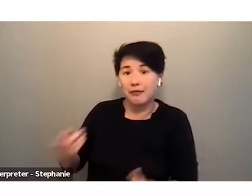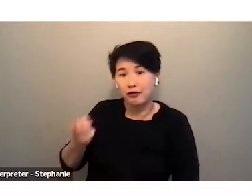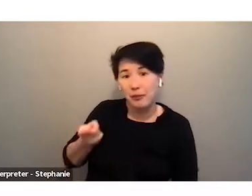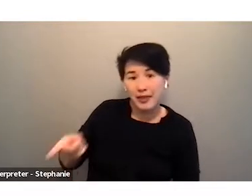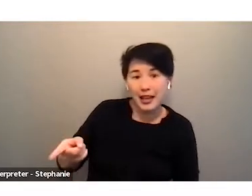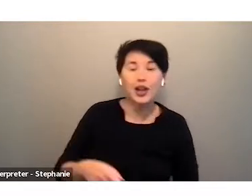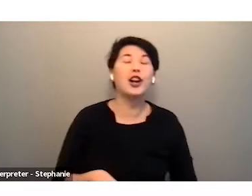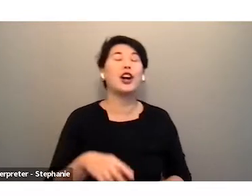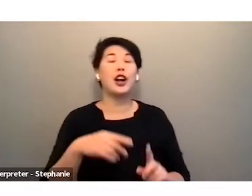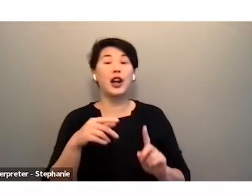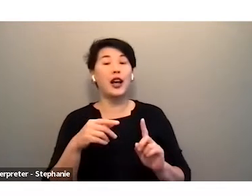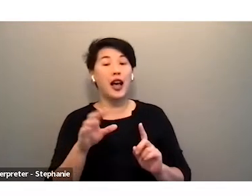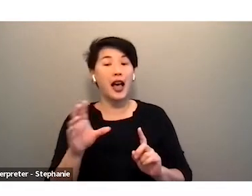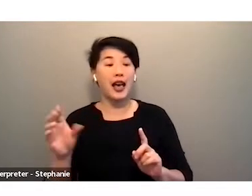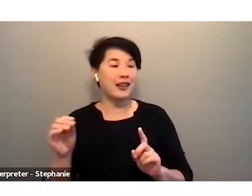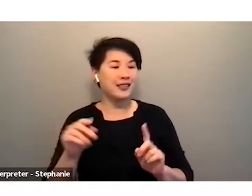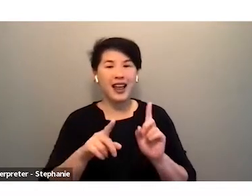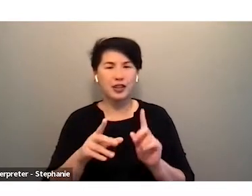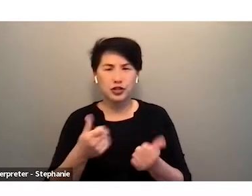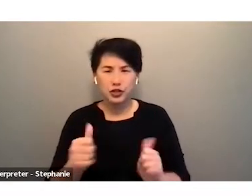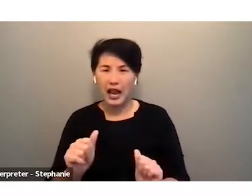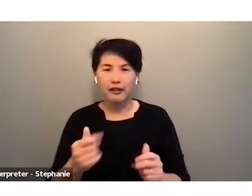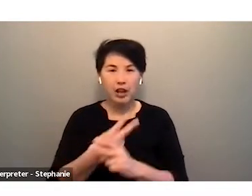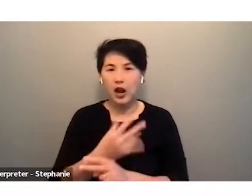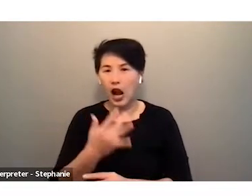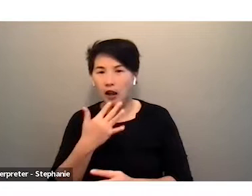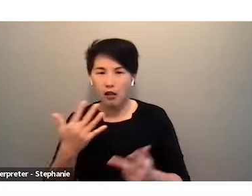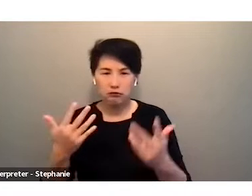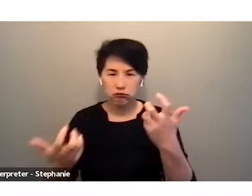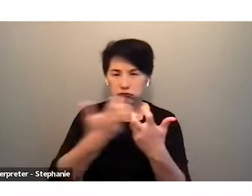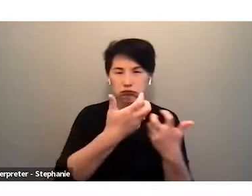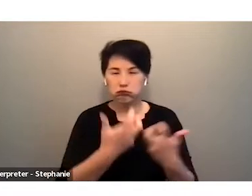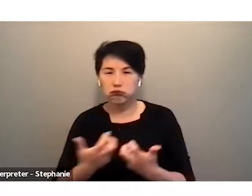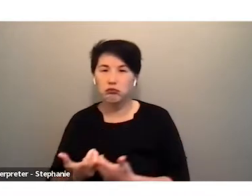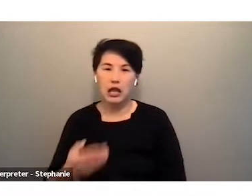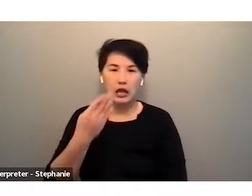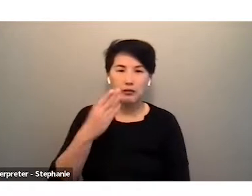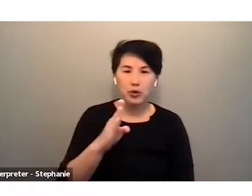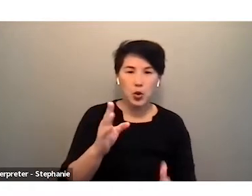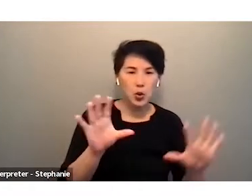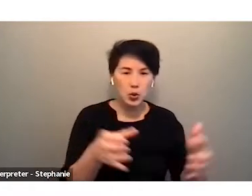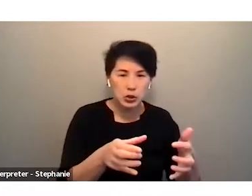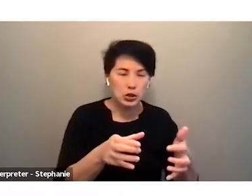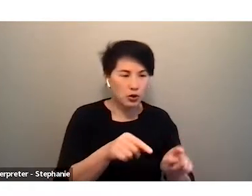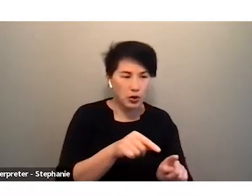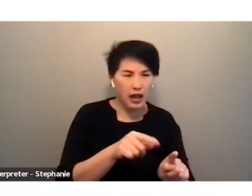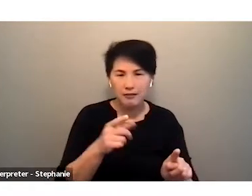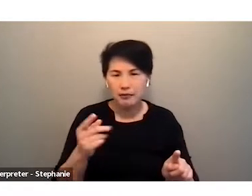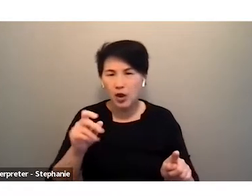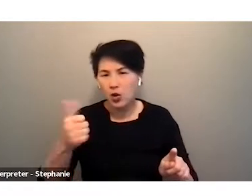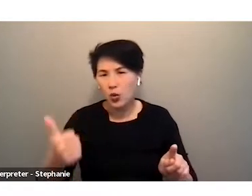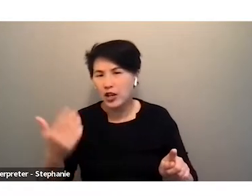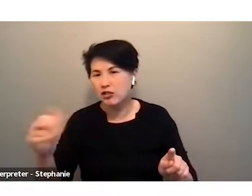I would like to, color coordinate everything. So I would look at like the blues and I'm like, okay, how can I offset that with another color?